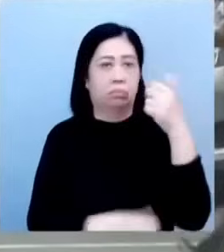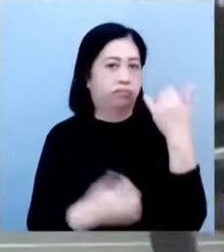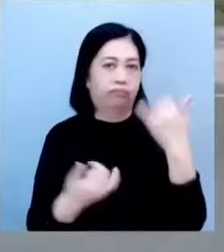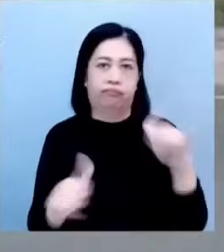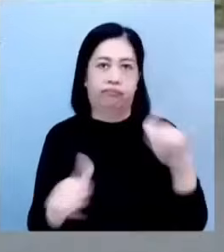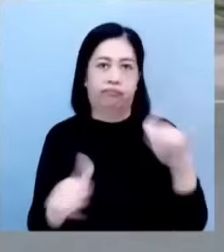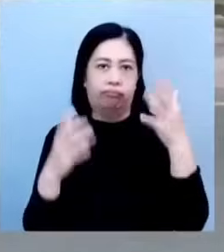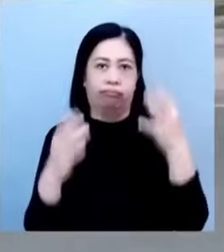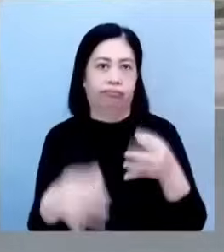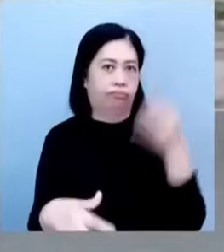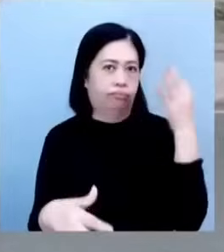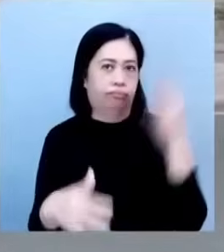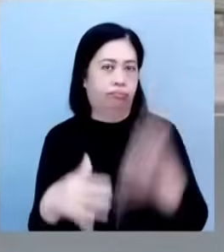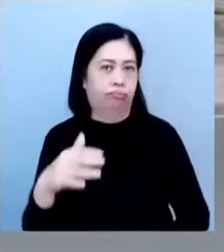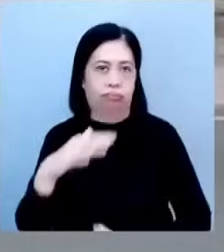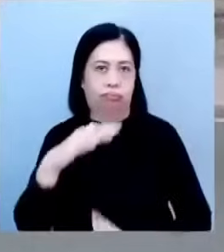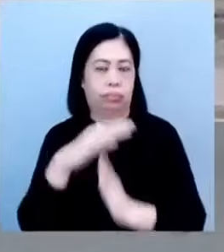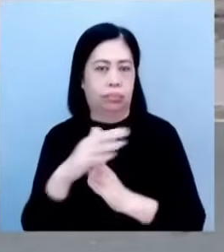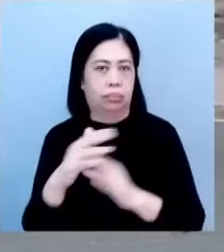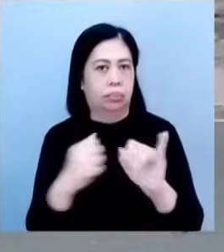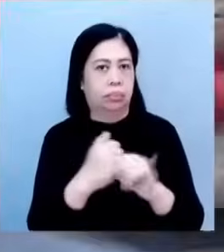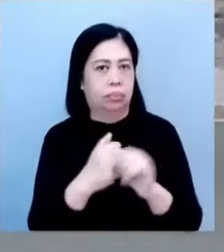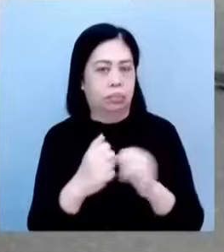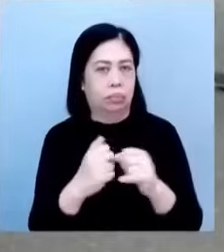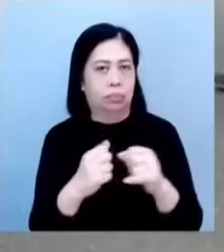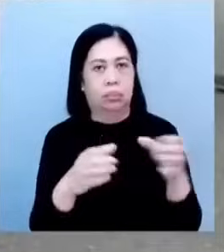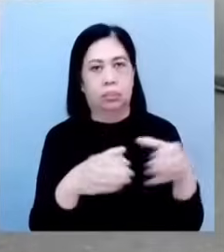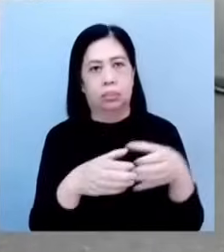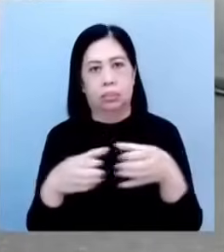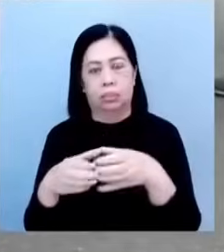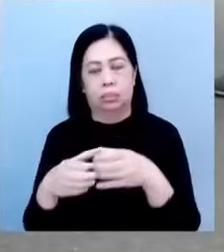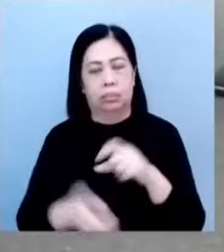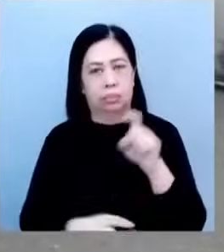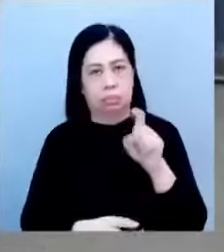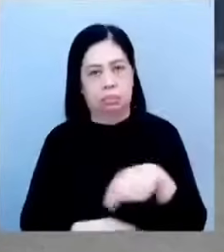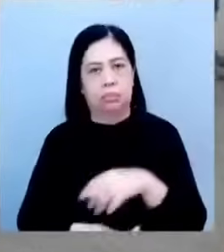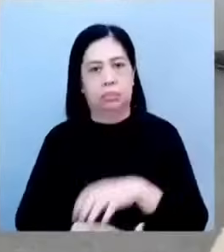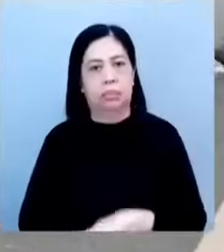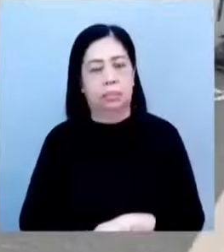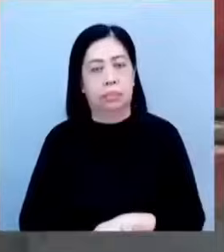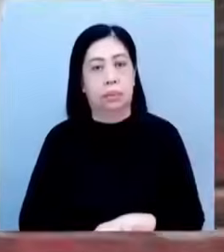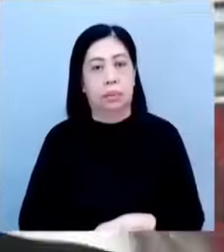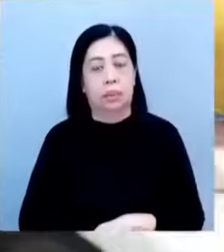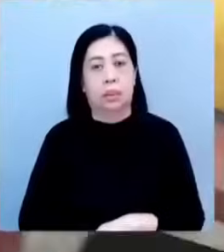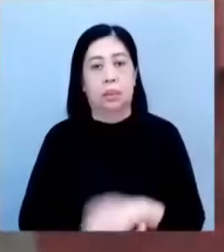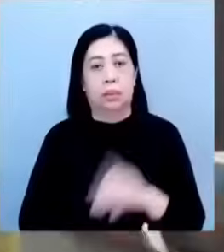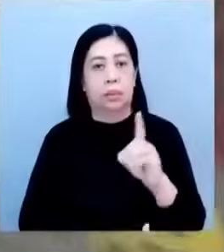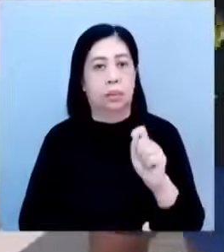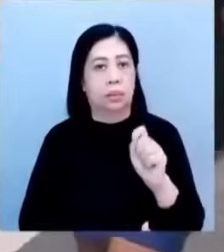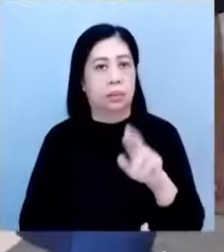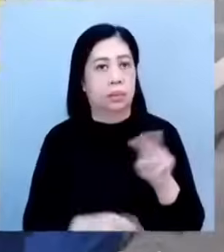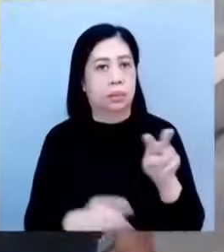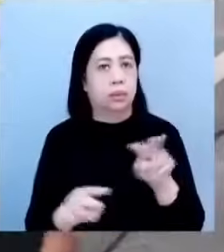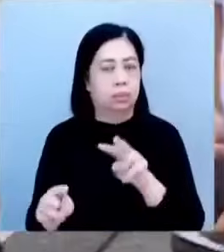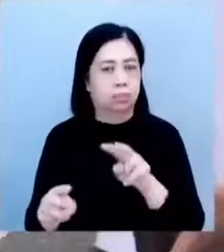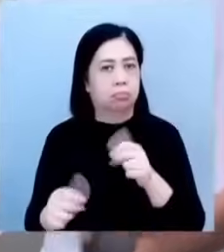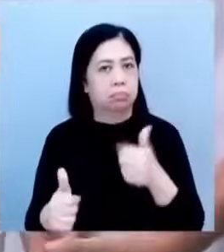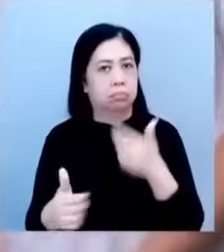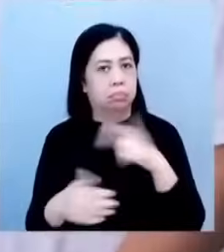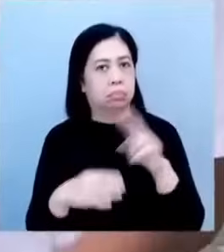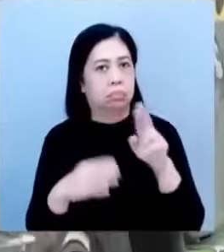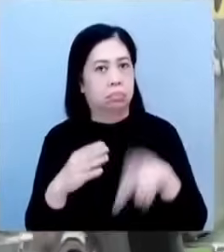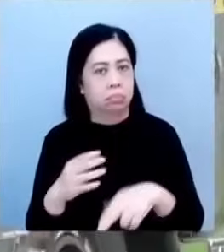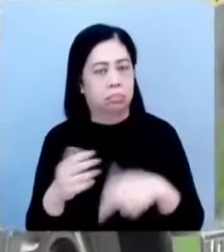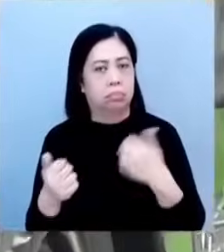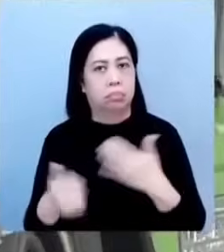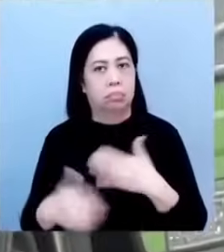December 31st deadline for the jeepney franchise consolidation. The Transportation Department looking pleased with the results,